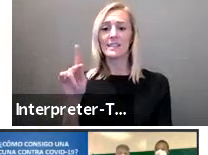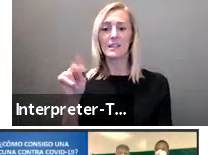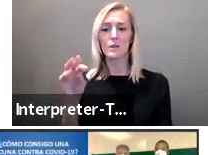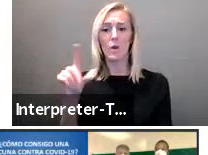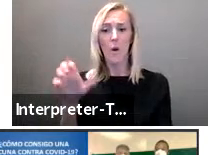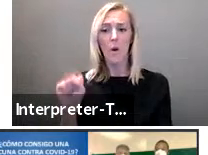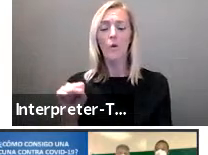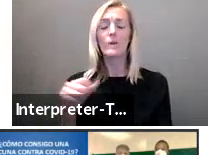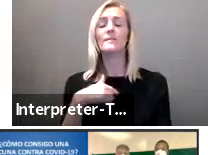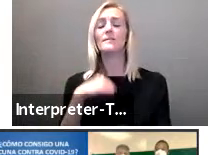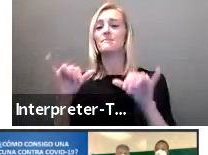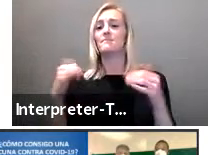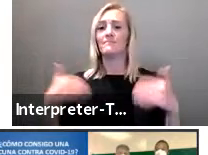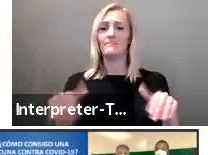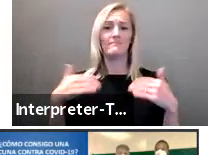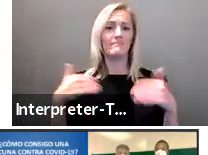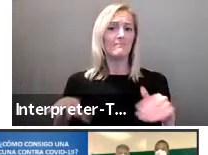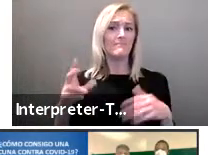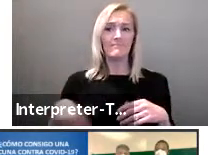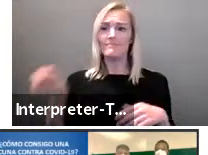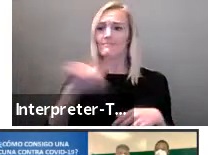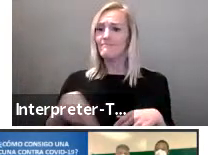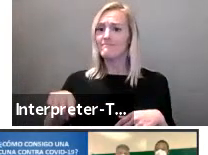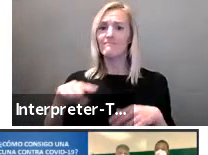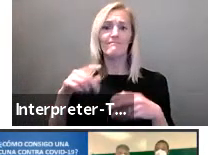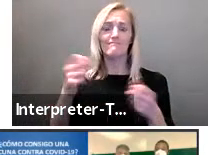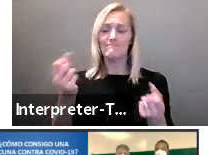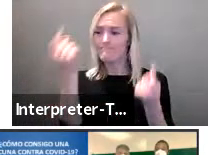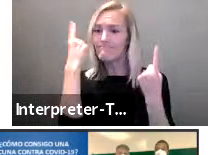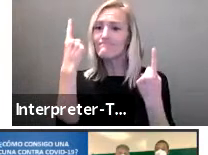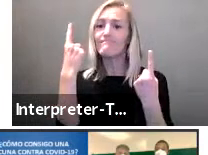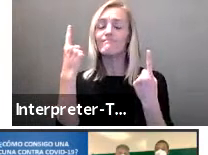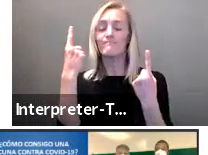my goodness, you guys are doing it, you get it.